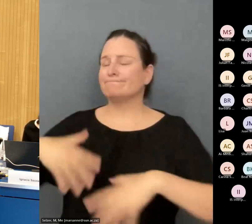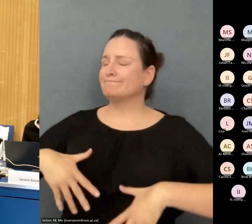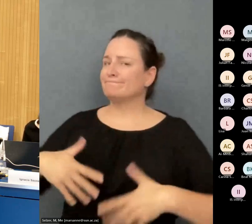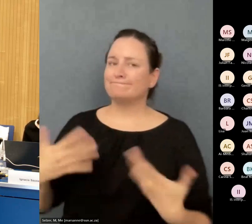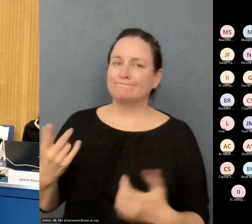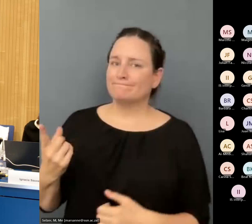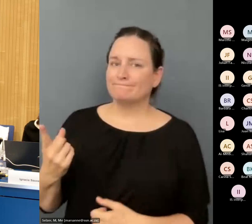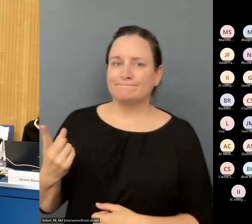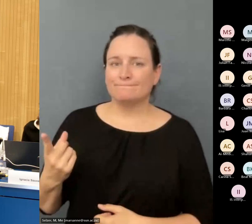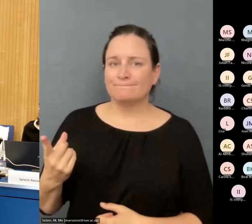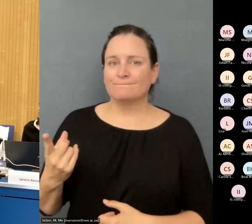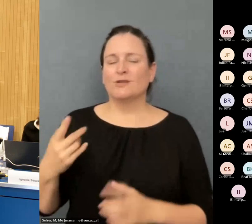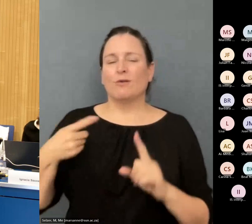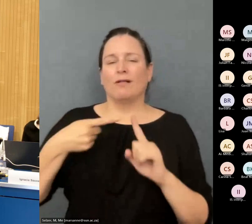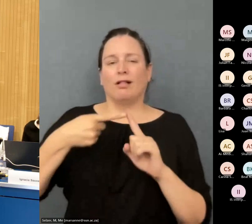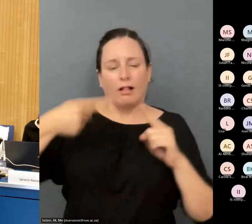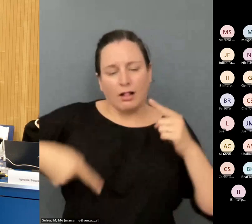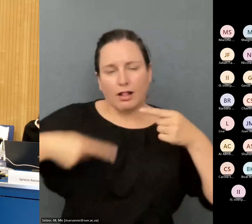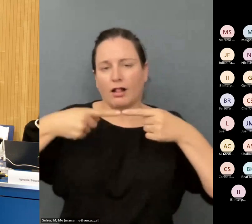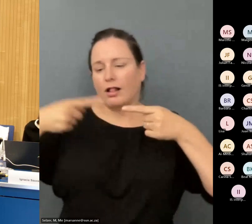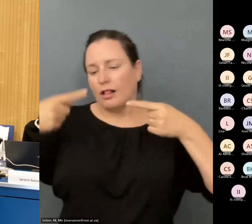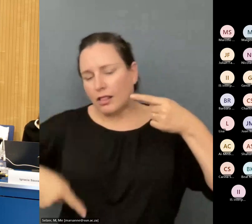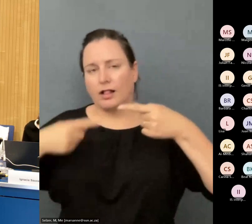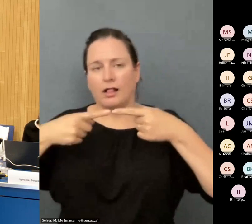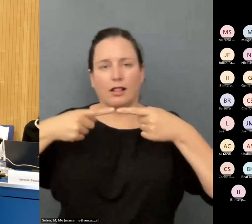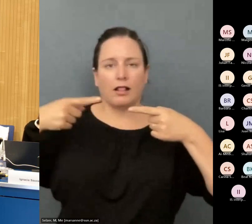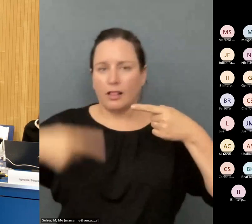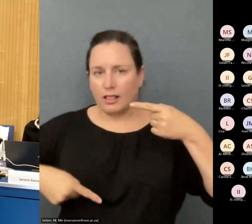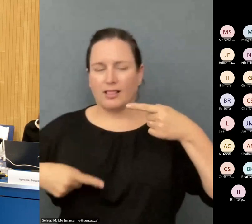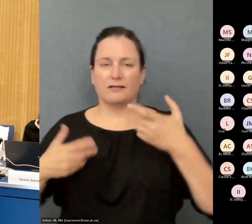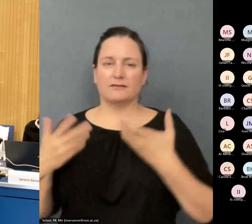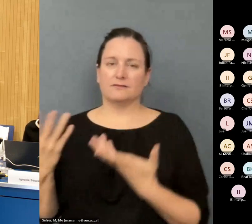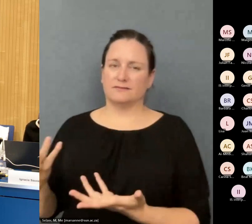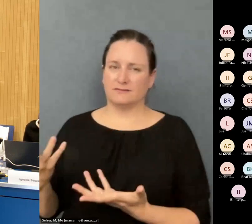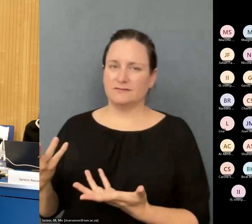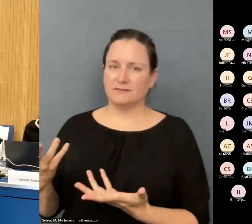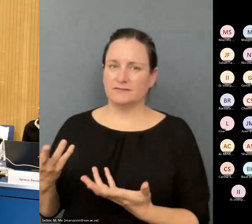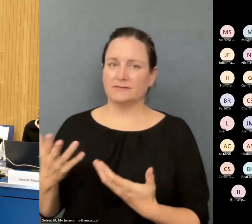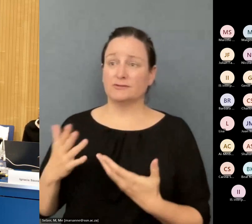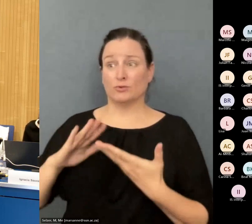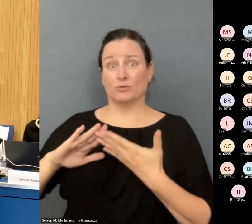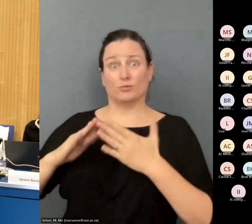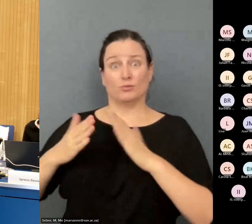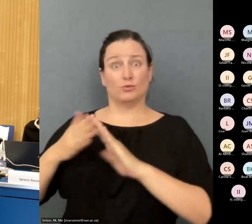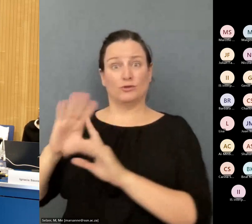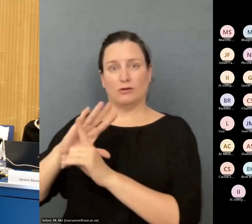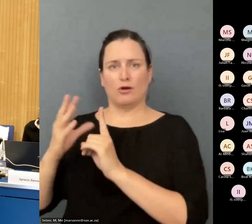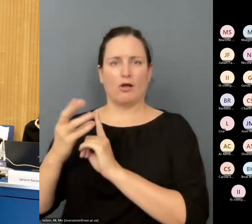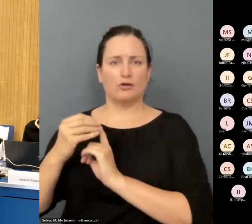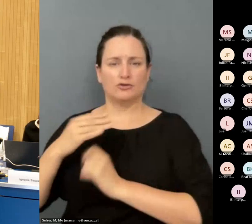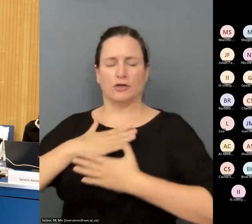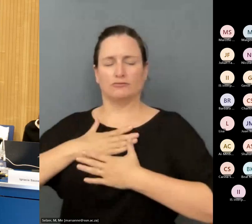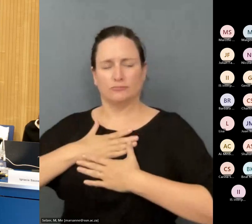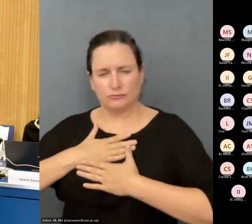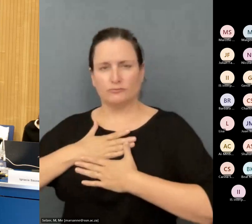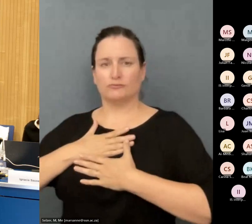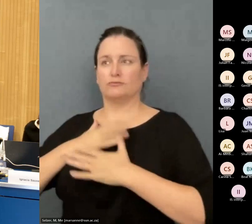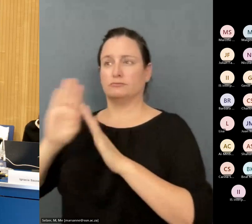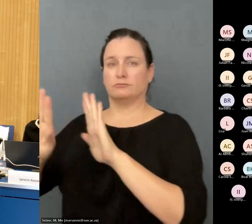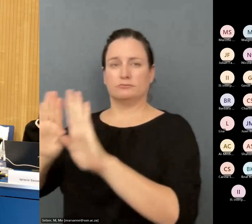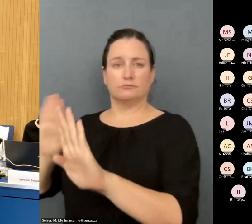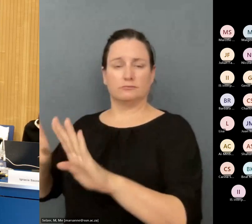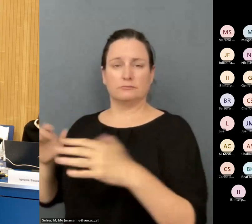especially in the rural or for example for indigenous communities in the country is very difficult to have an access